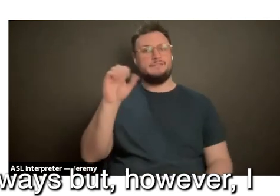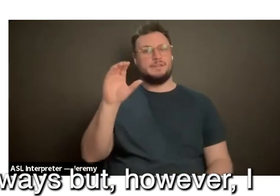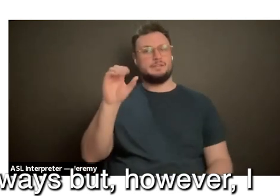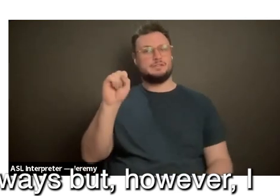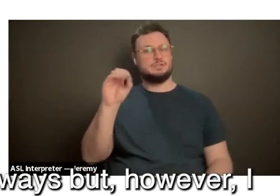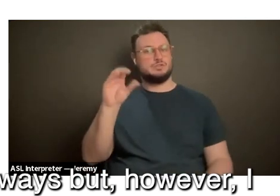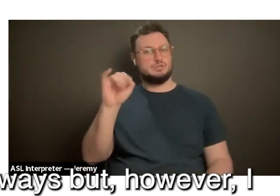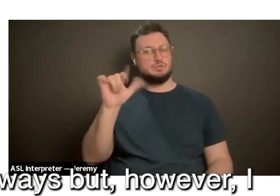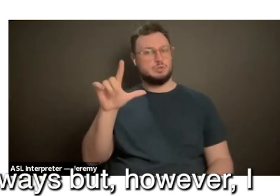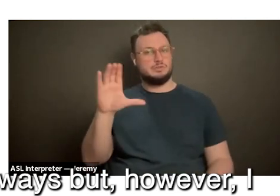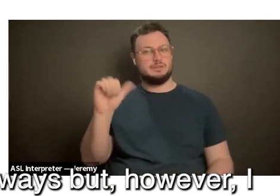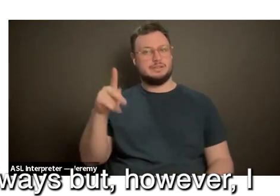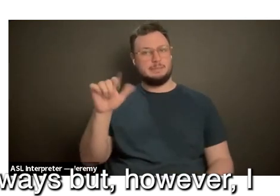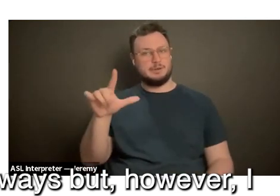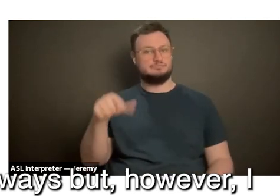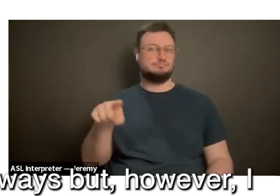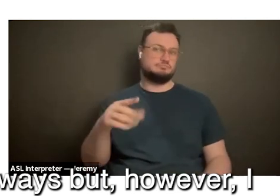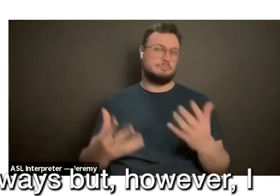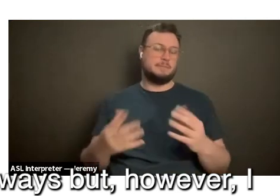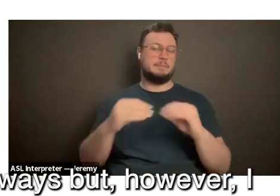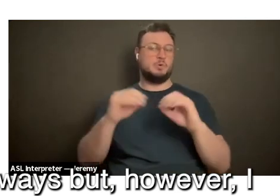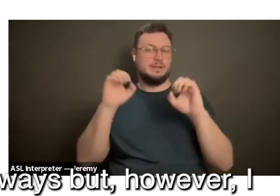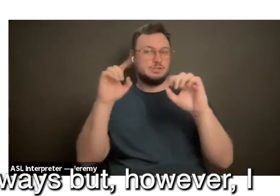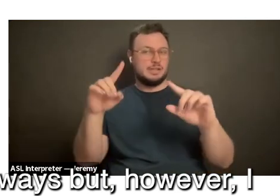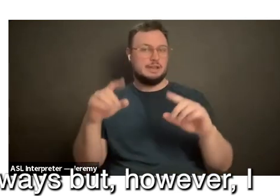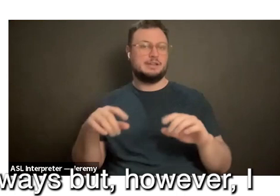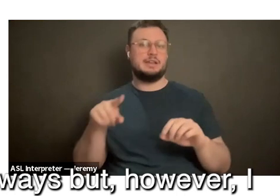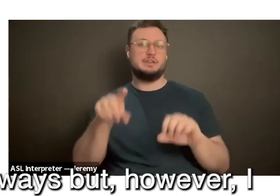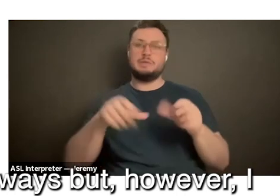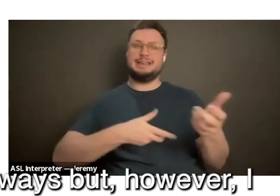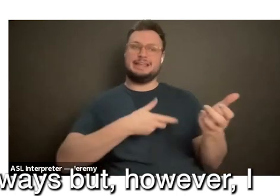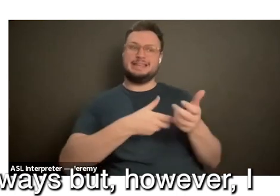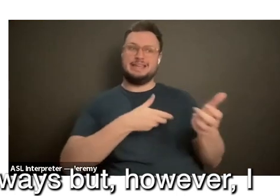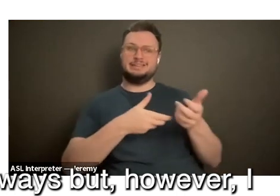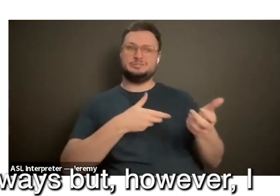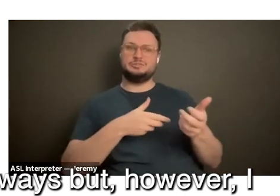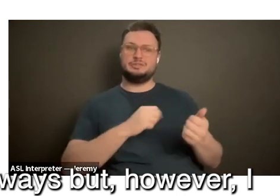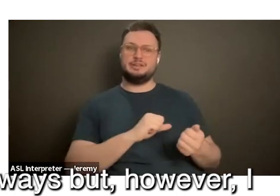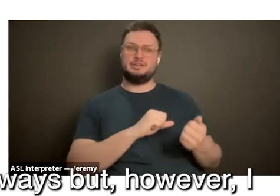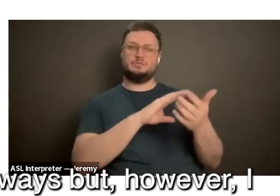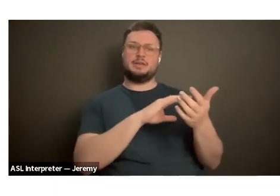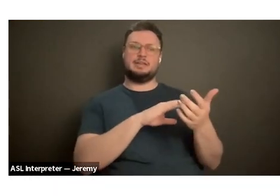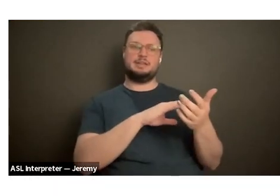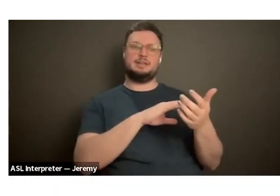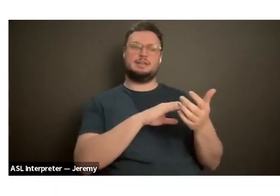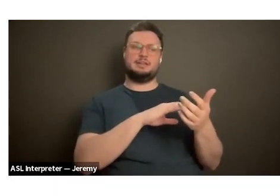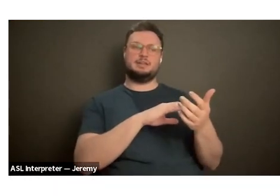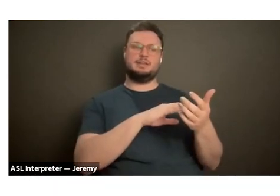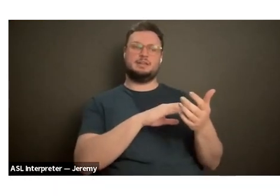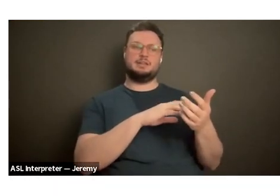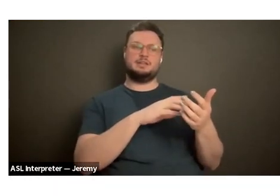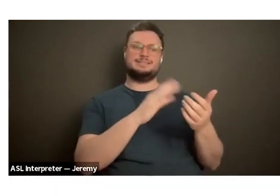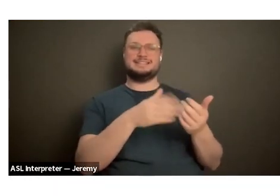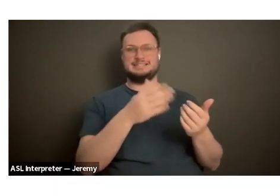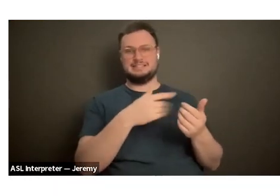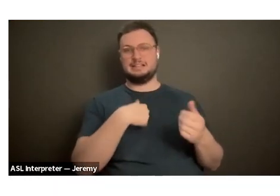educated. I've lived all over the world, and I can engage in a way that is, able to engage. I can speak English, which is